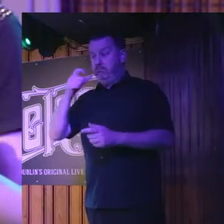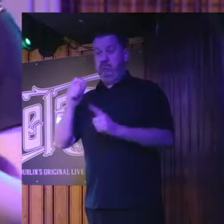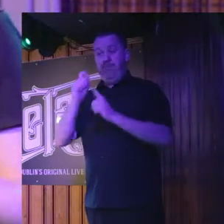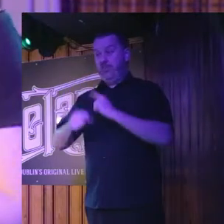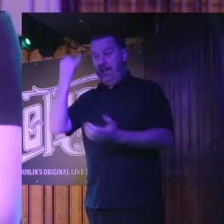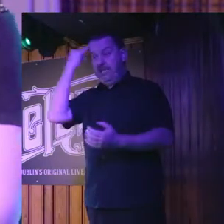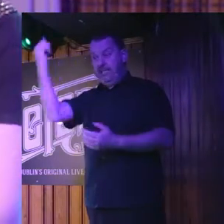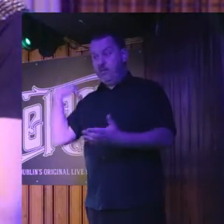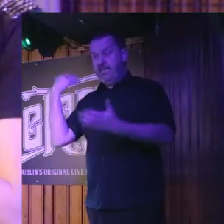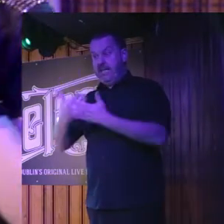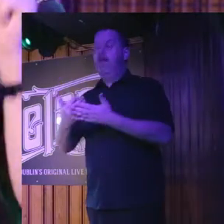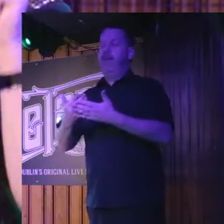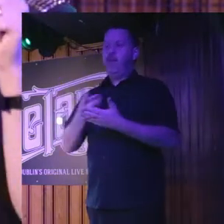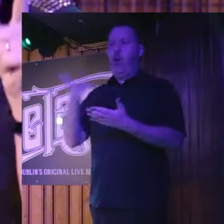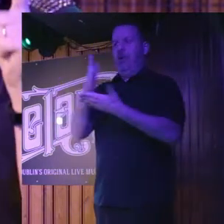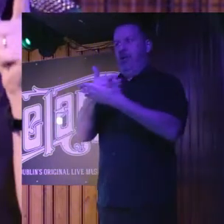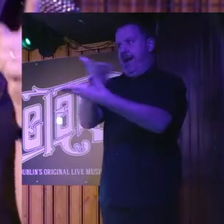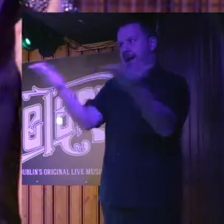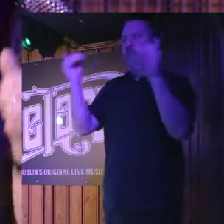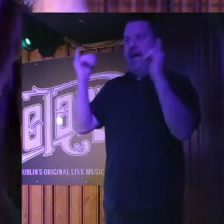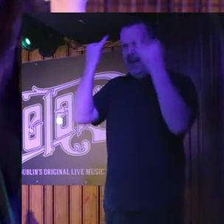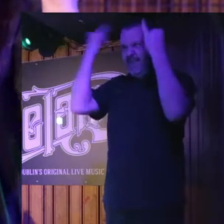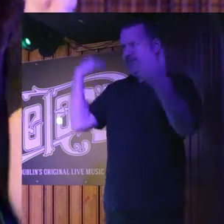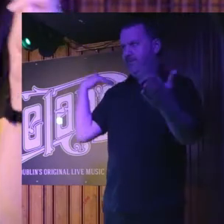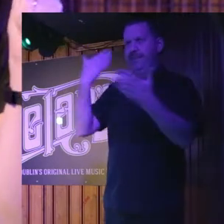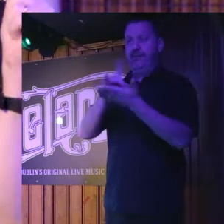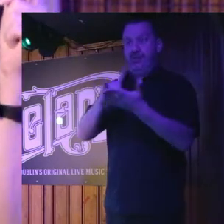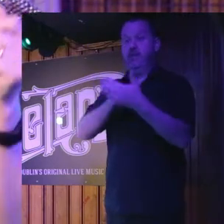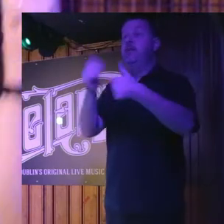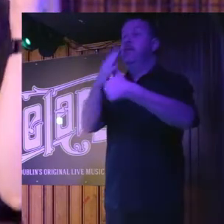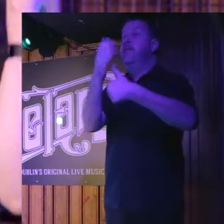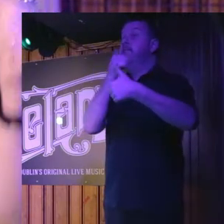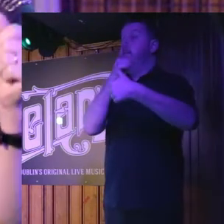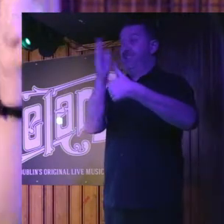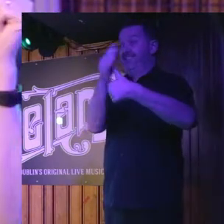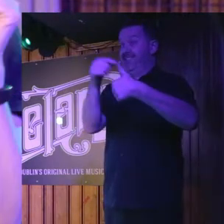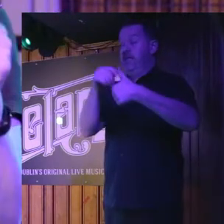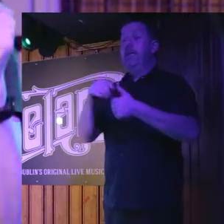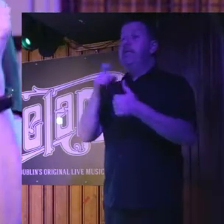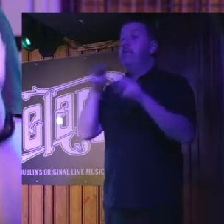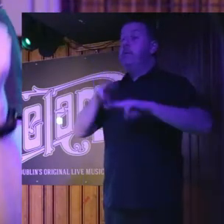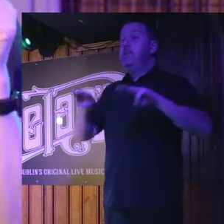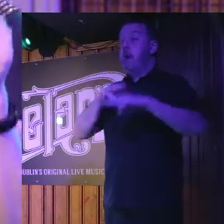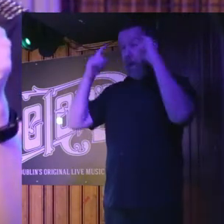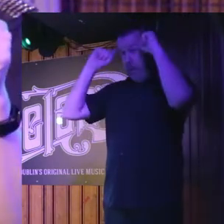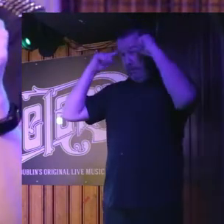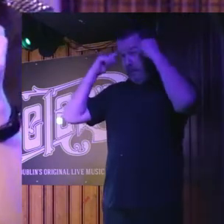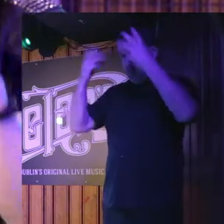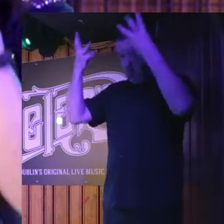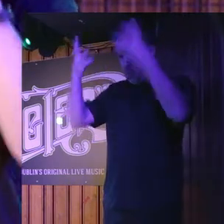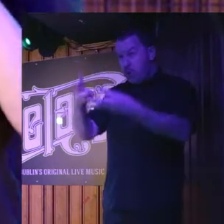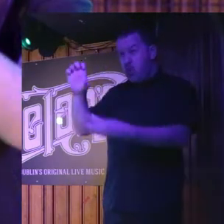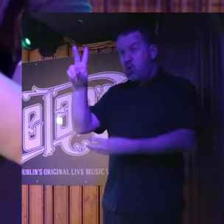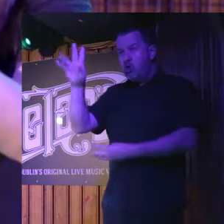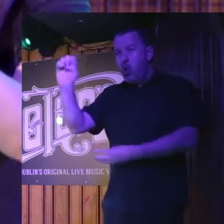terrible ideas with you tonight. So bad idea number one. Hearing people are obsessed with trying to cure deaf people.